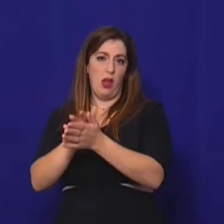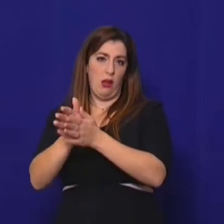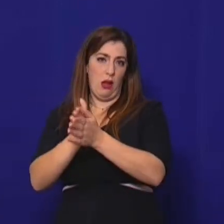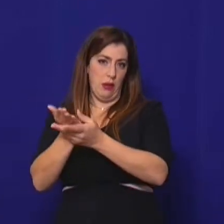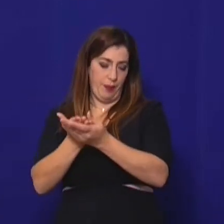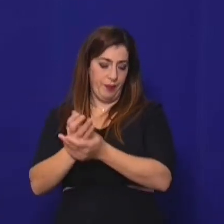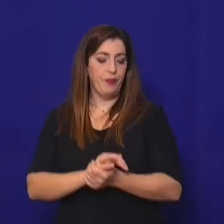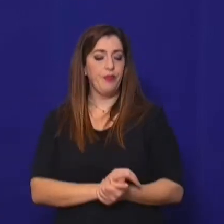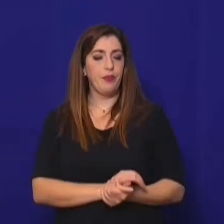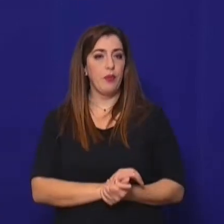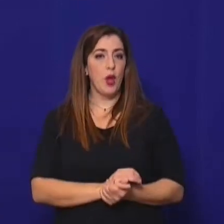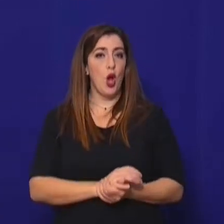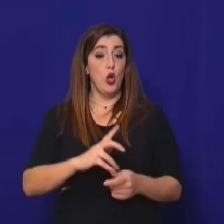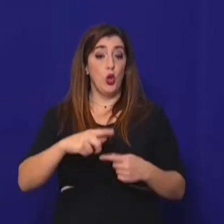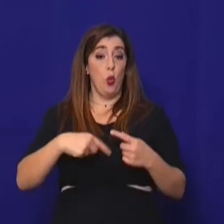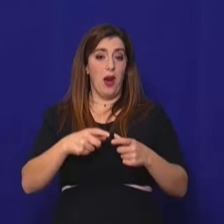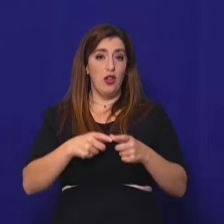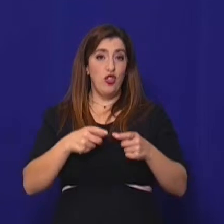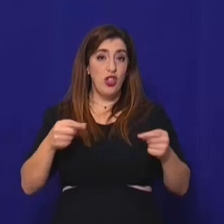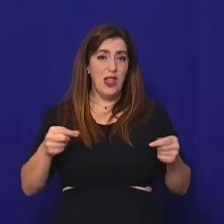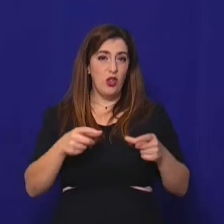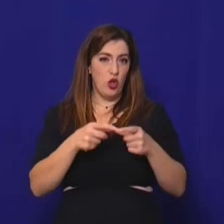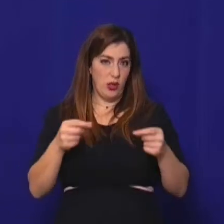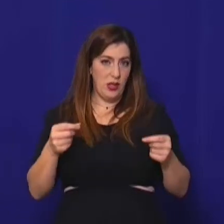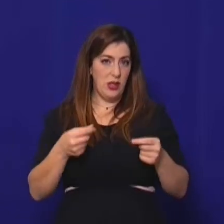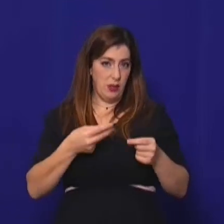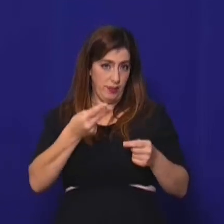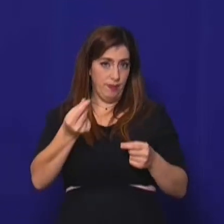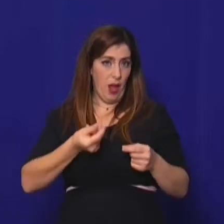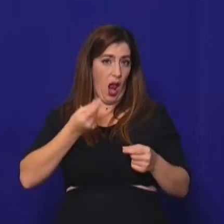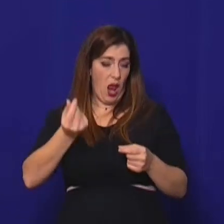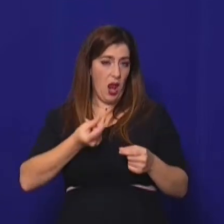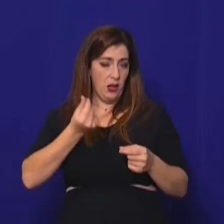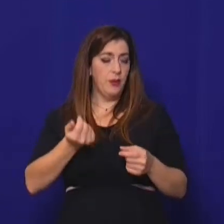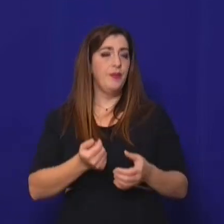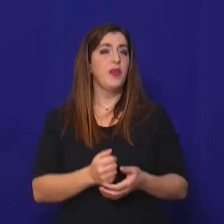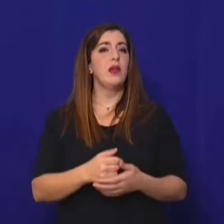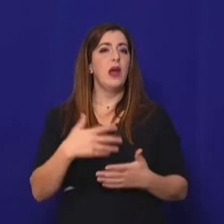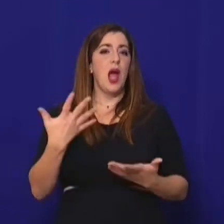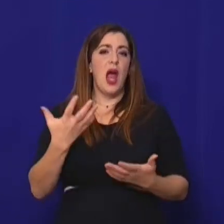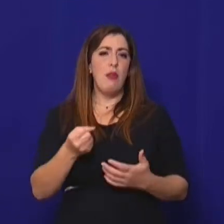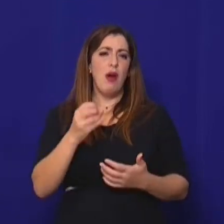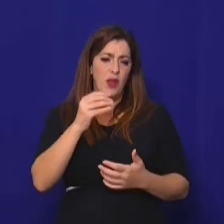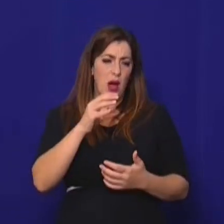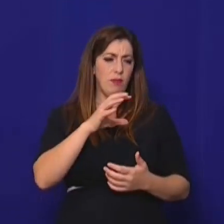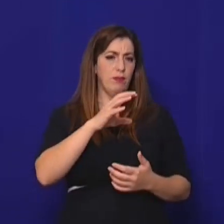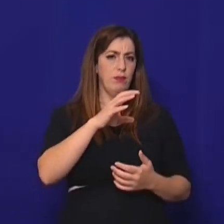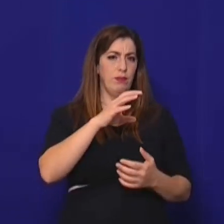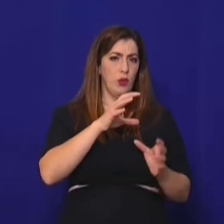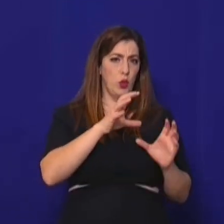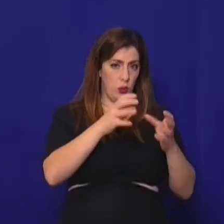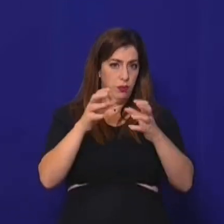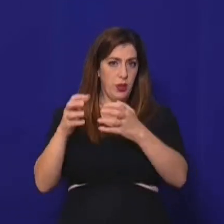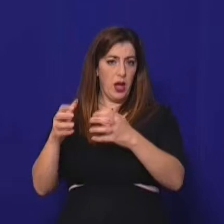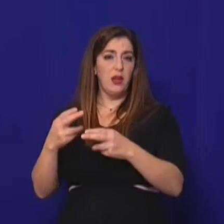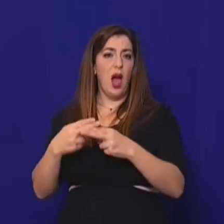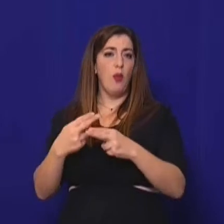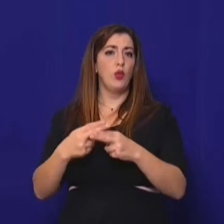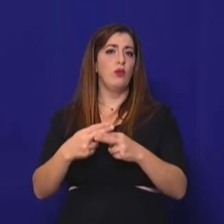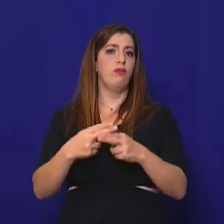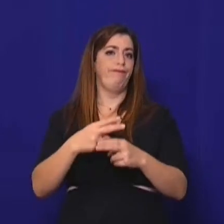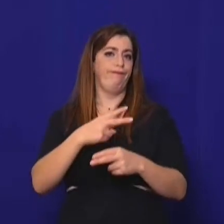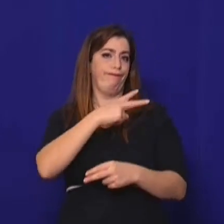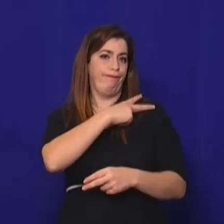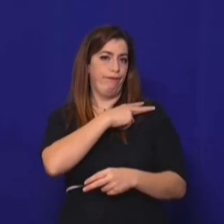ċitazzjonijiet aħna għajna għaddejjin hemm diversi entitajiet li qegħdin għaddejjin bl-enforcement, fosthom l-Environmental